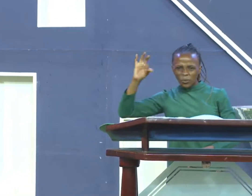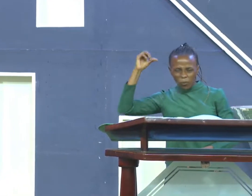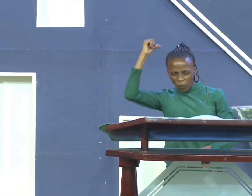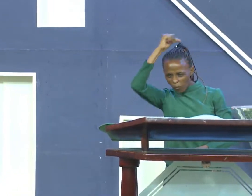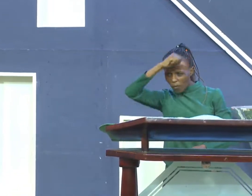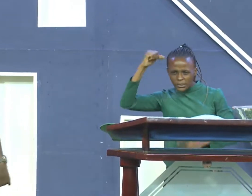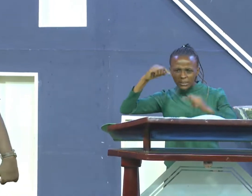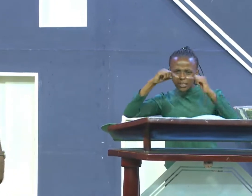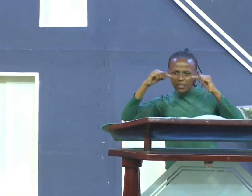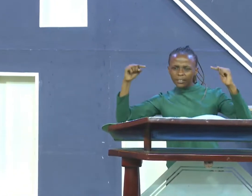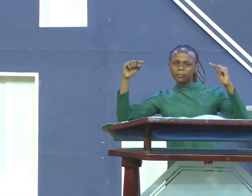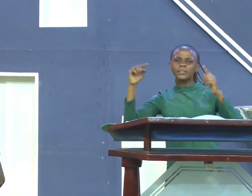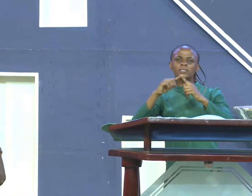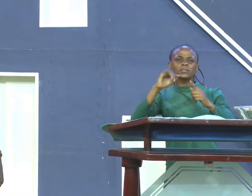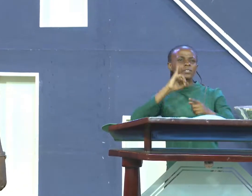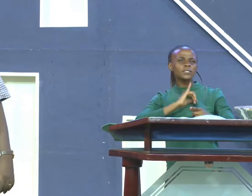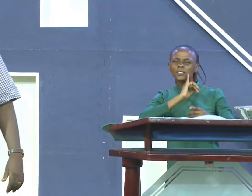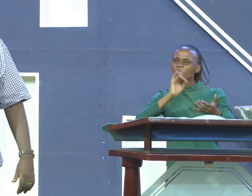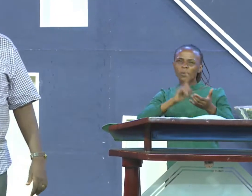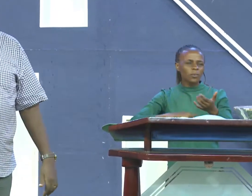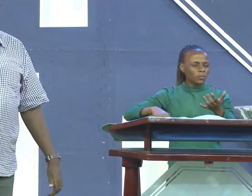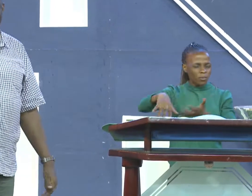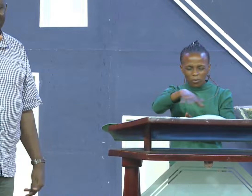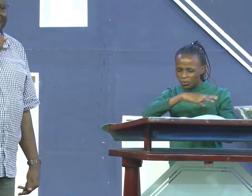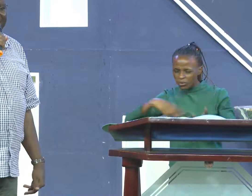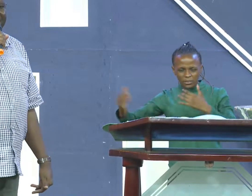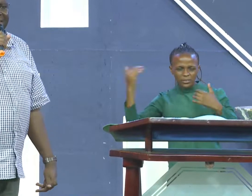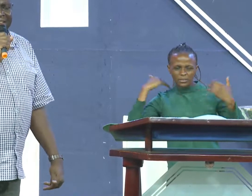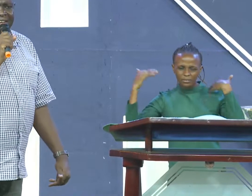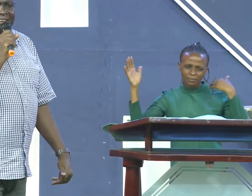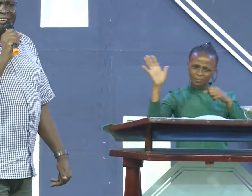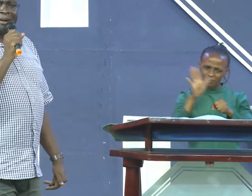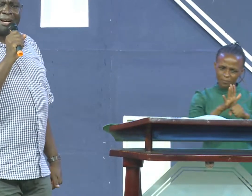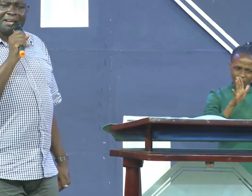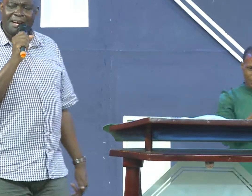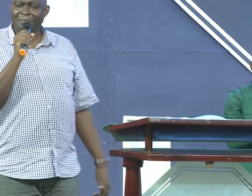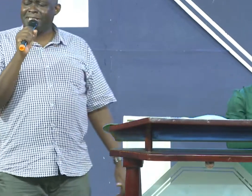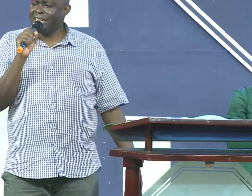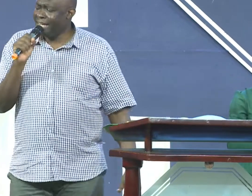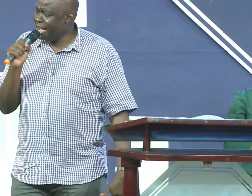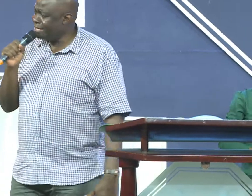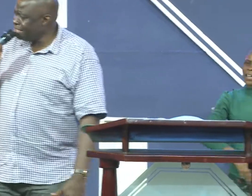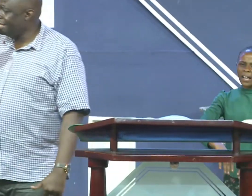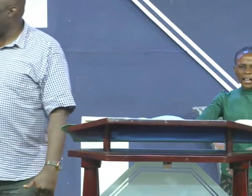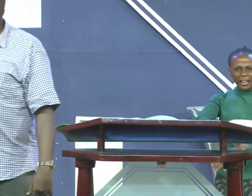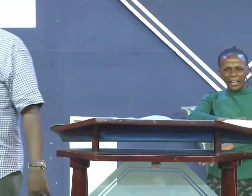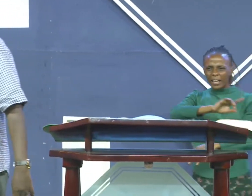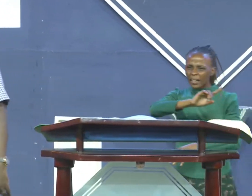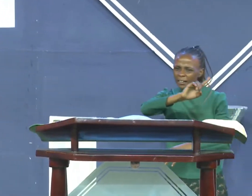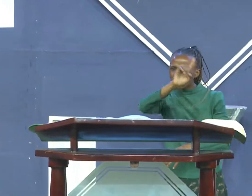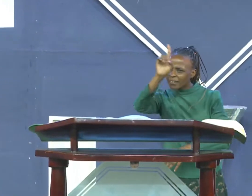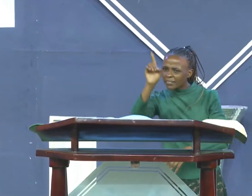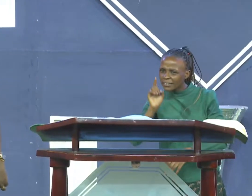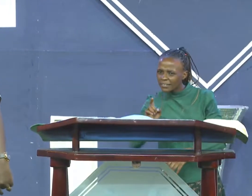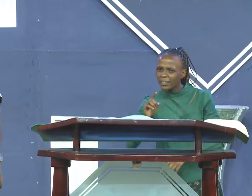enemy to the Israelites. Era ekyo kyatawaanya nnyo kabaka w'Abasuuli eyali omulabe w'Abaisirayiri. Kabaka n'agamba nti naye ani